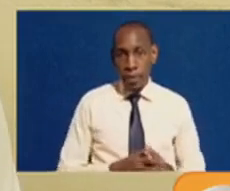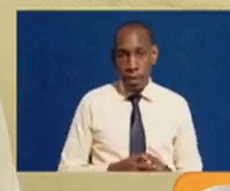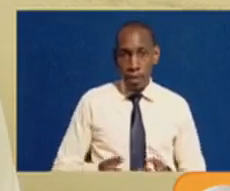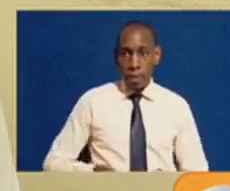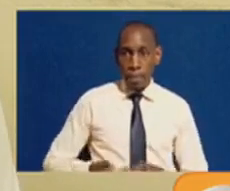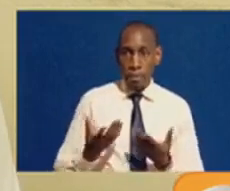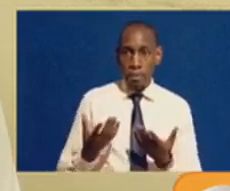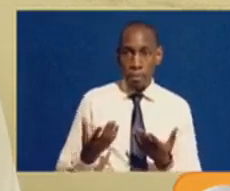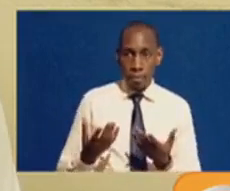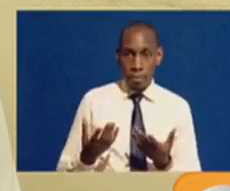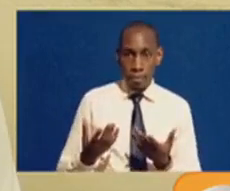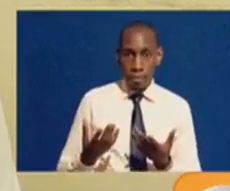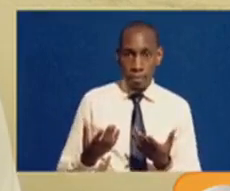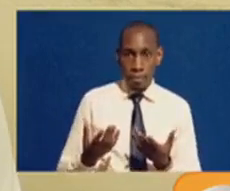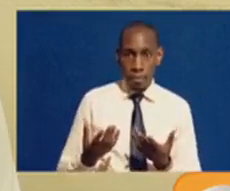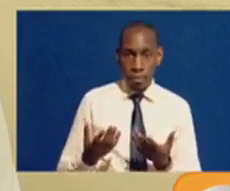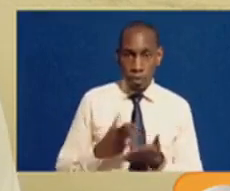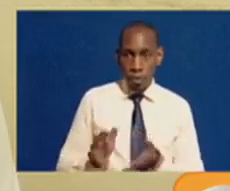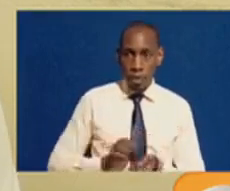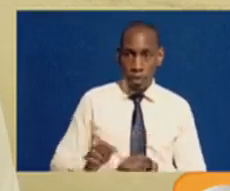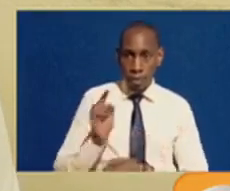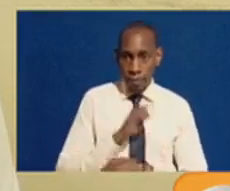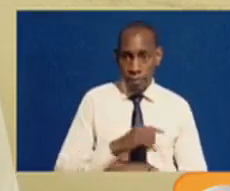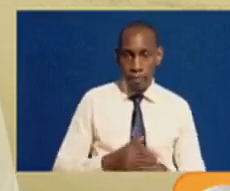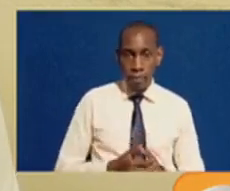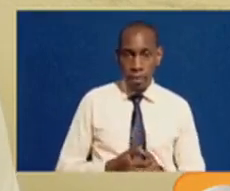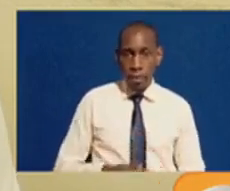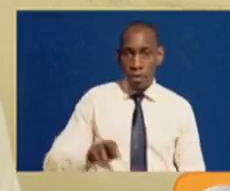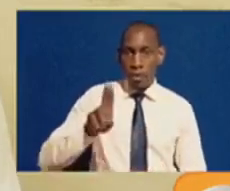Ruptured, actually smashed the uterus,